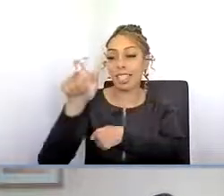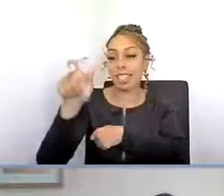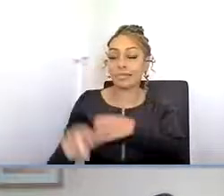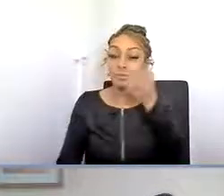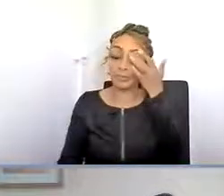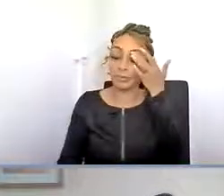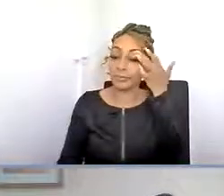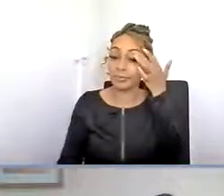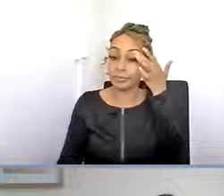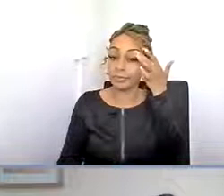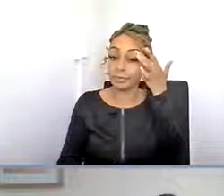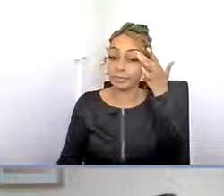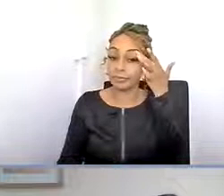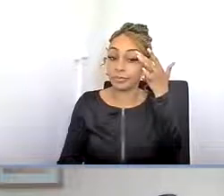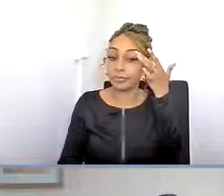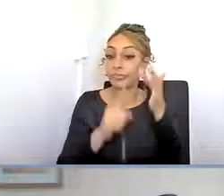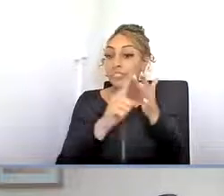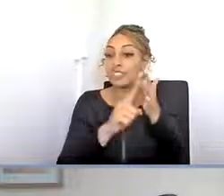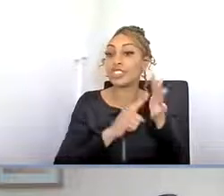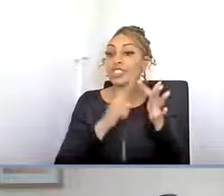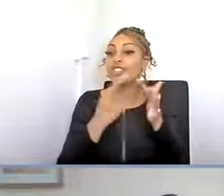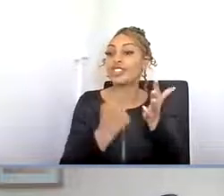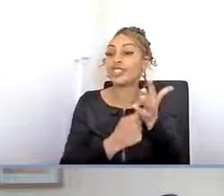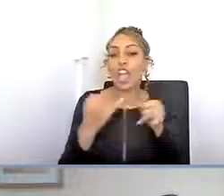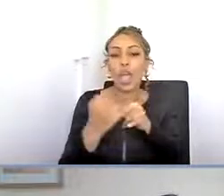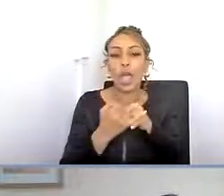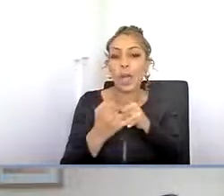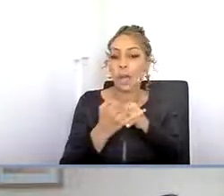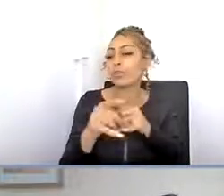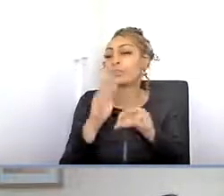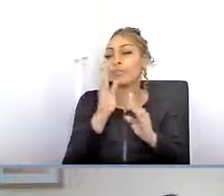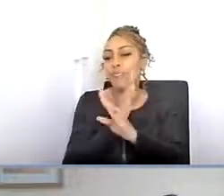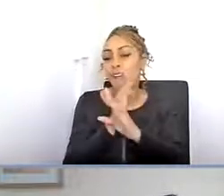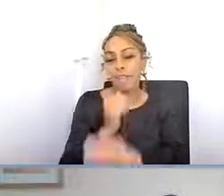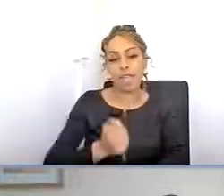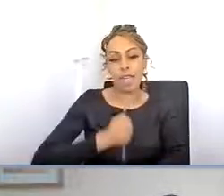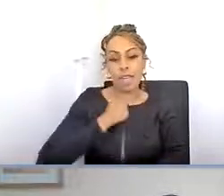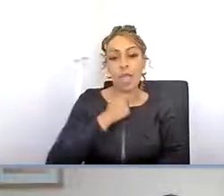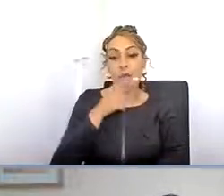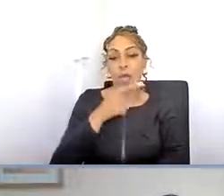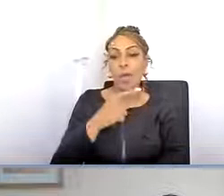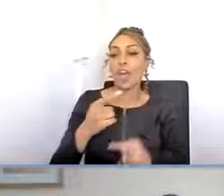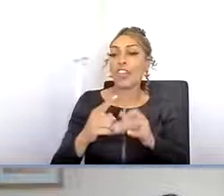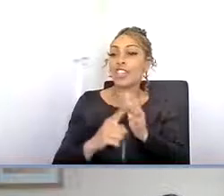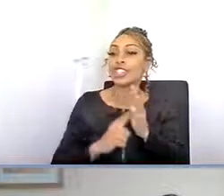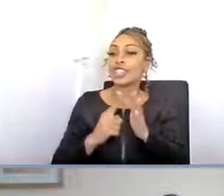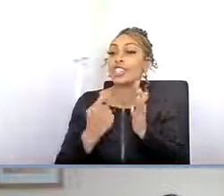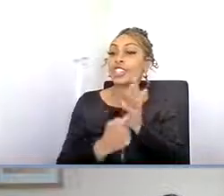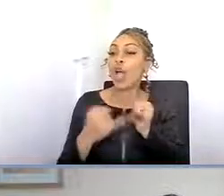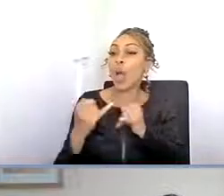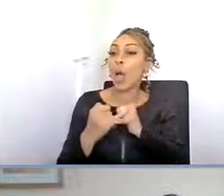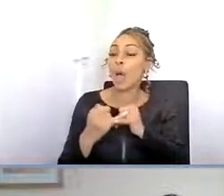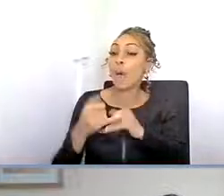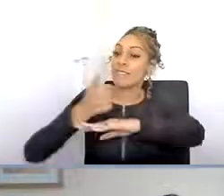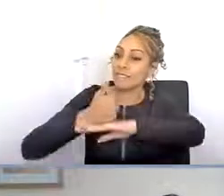And the Gerward Collection is a privately owned collection. It's owned by Jarwood Foundation. And this is a foundation that